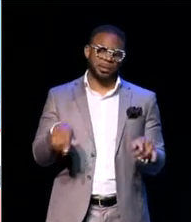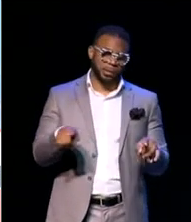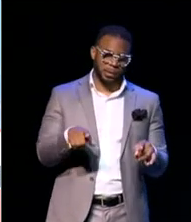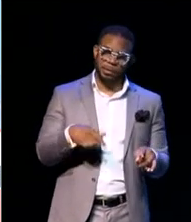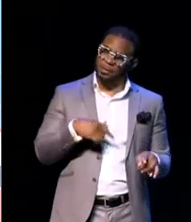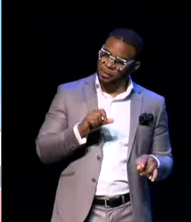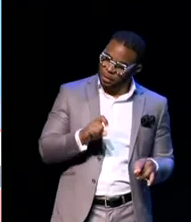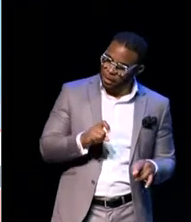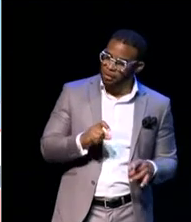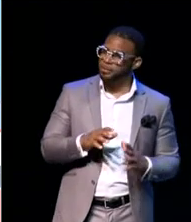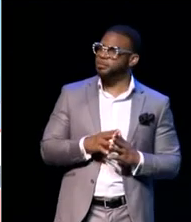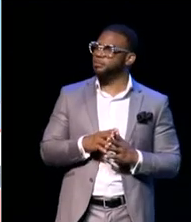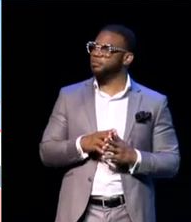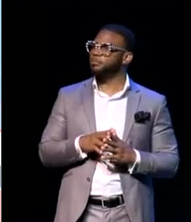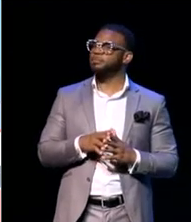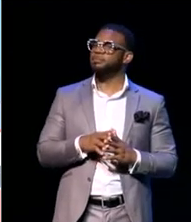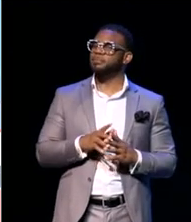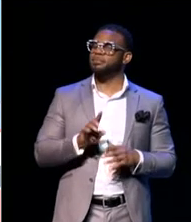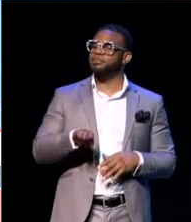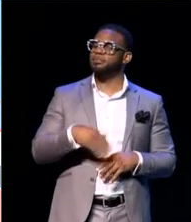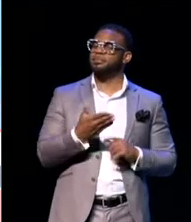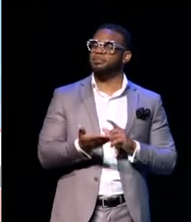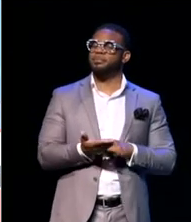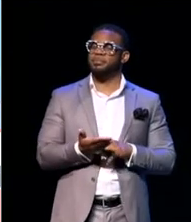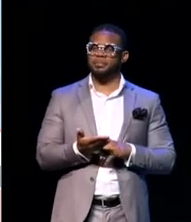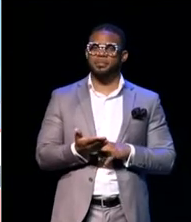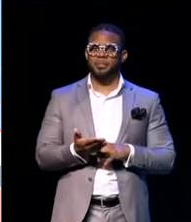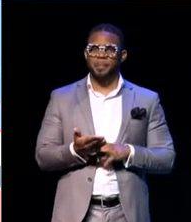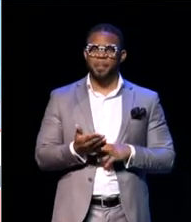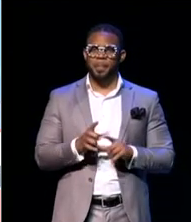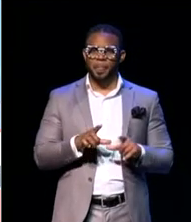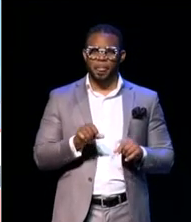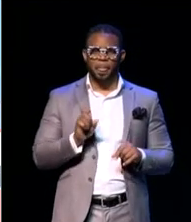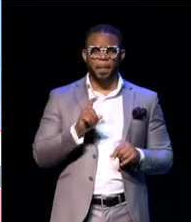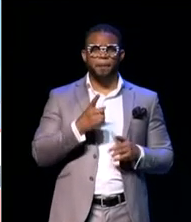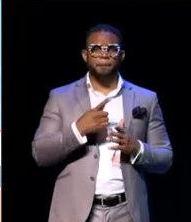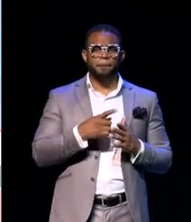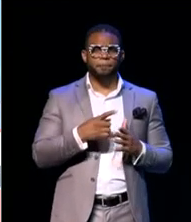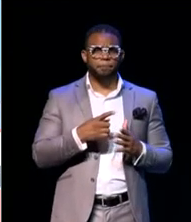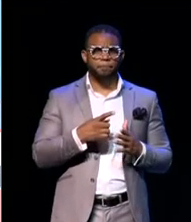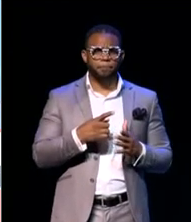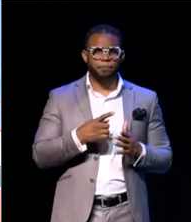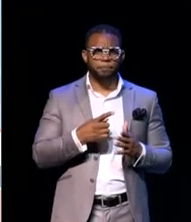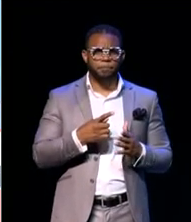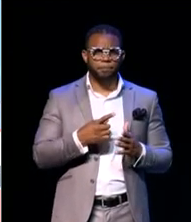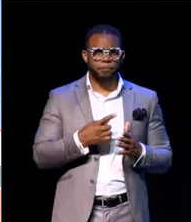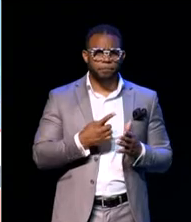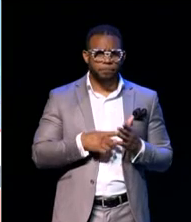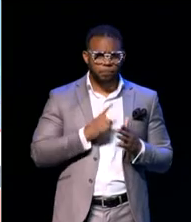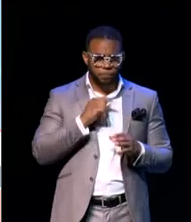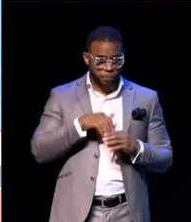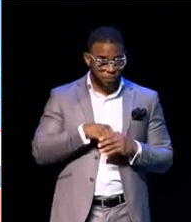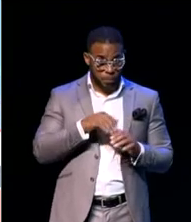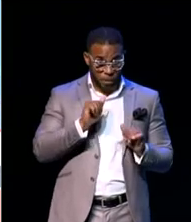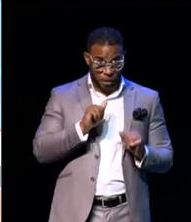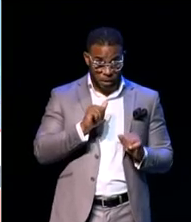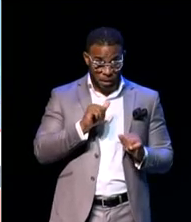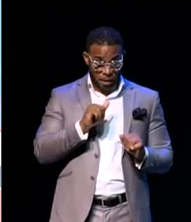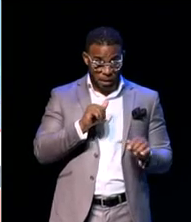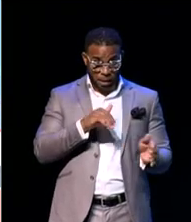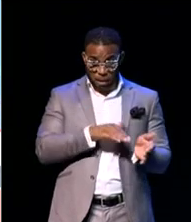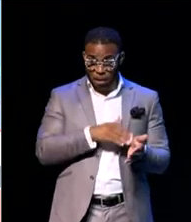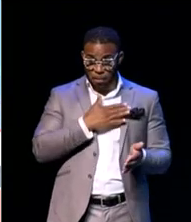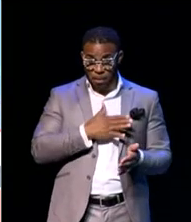and I have to turn over the card, ask, what is in it? Can the physicians